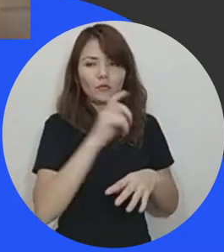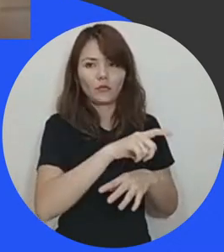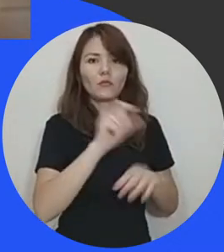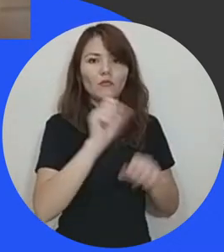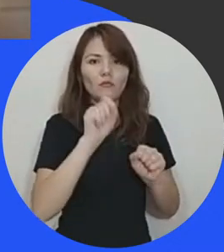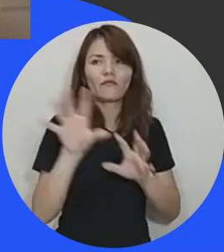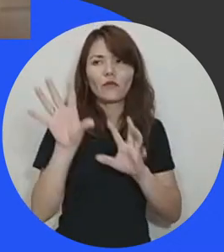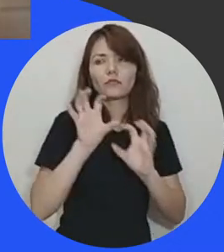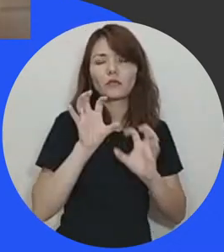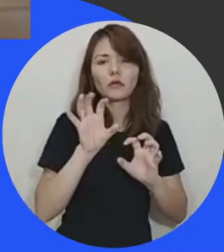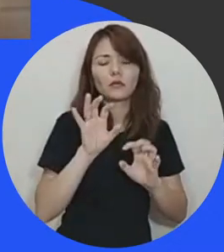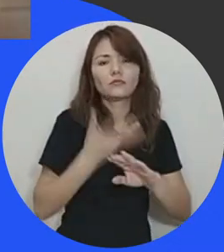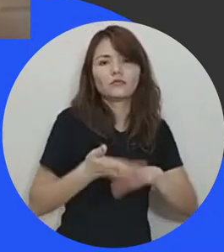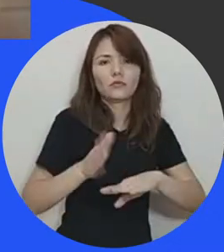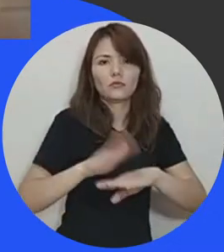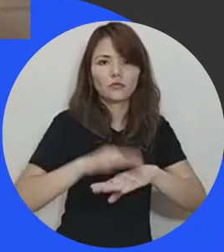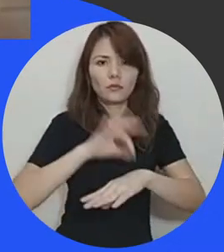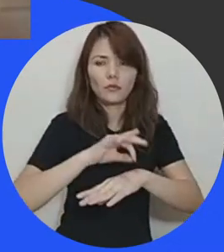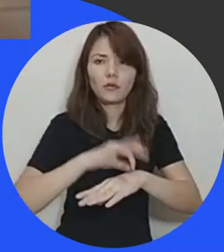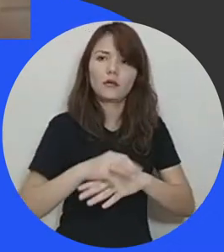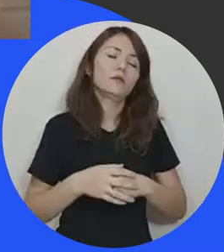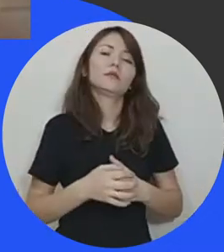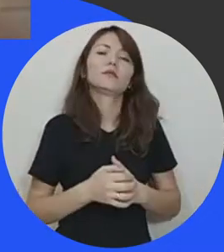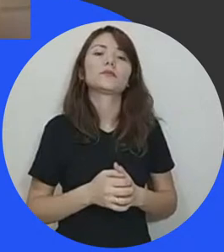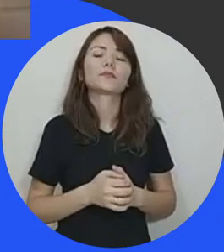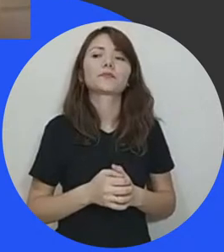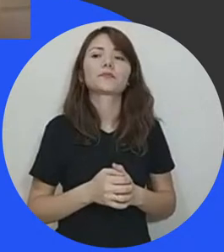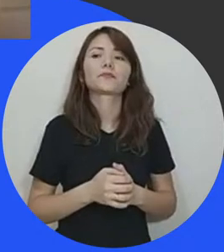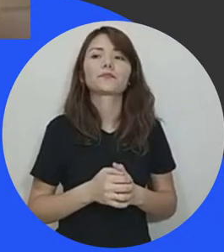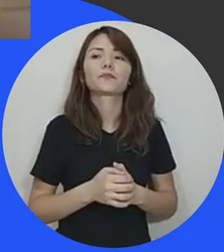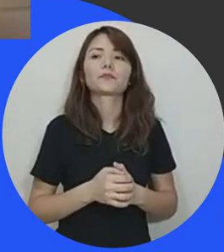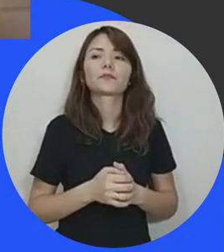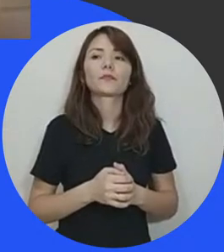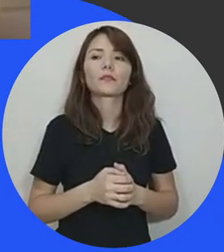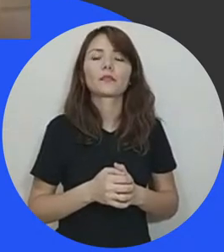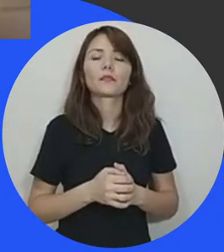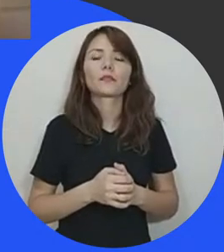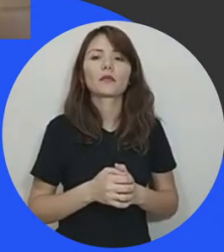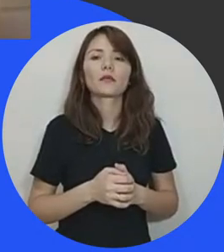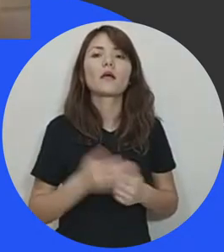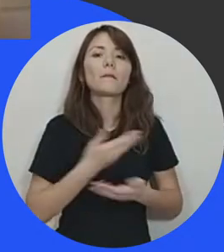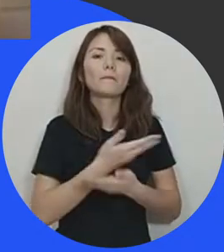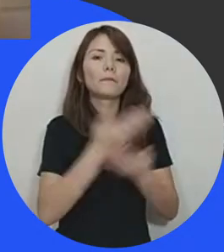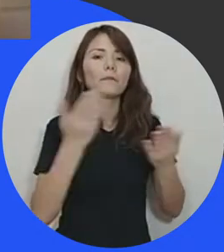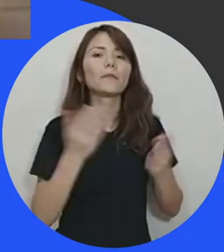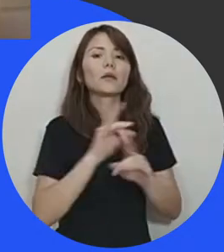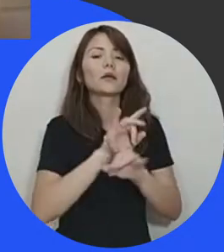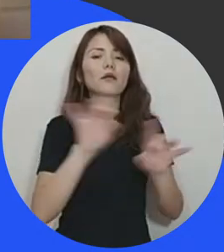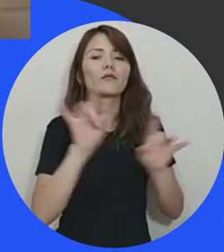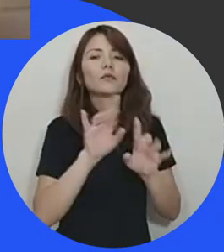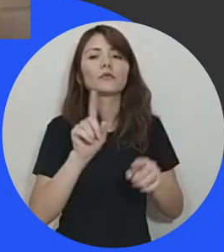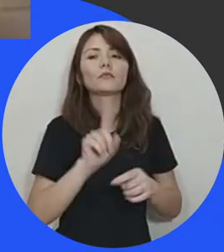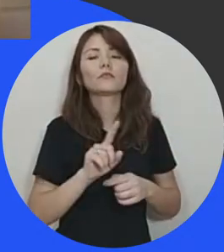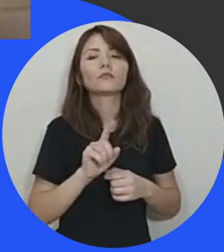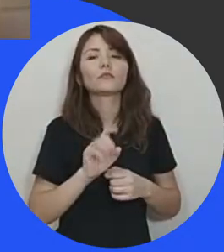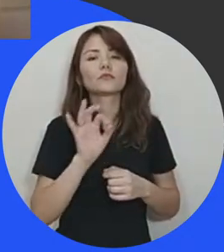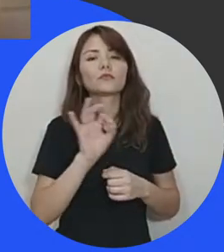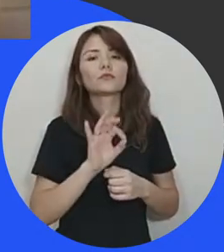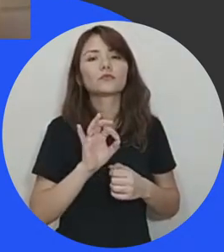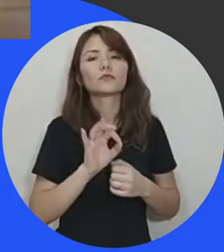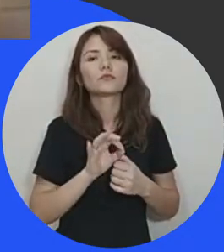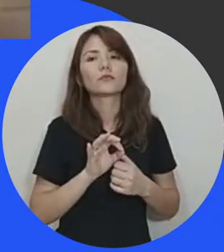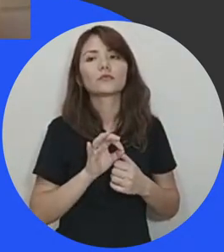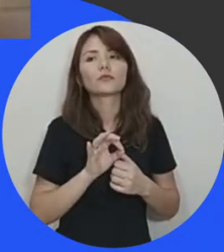cases of younger people dying, especially, or having more severe outcomes, it may well be that those are sort of undiagnosed